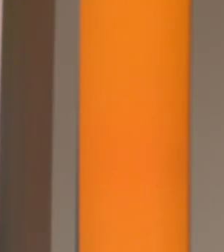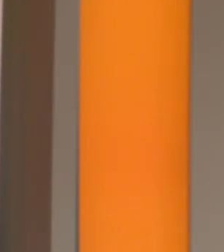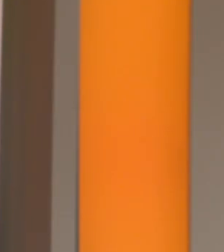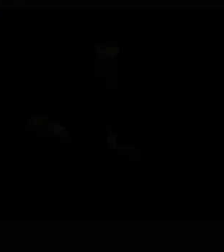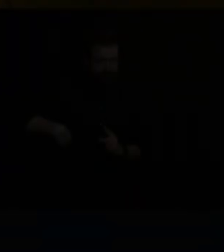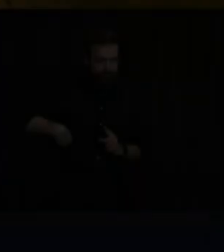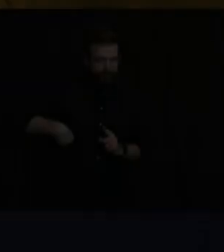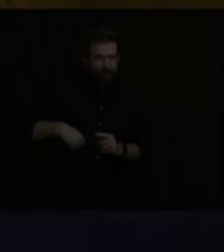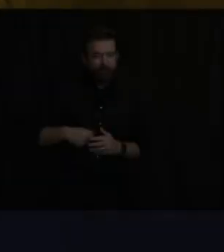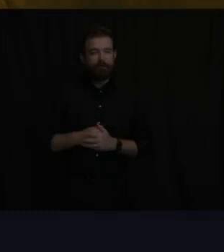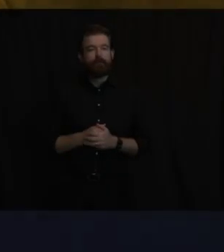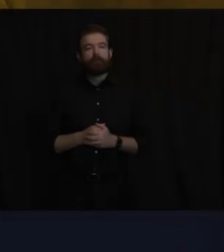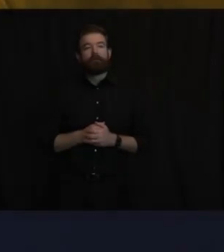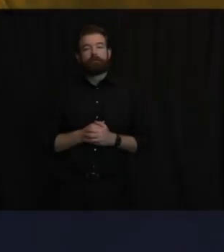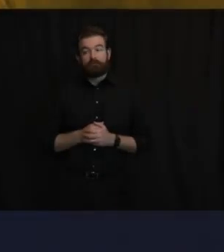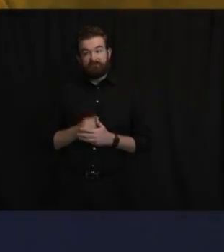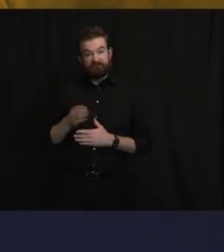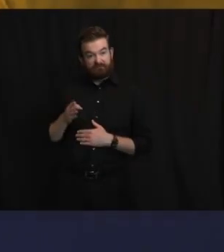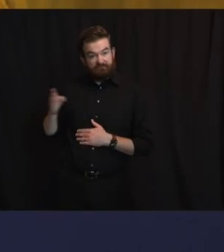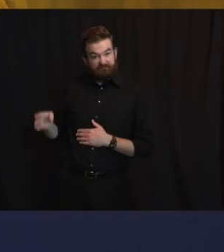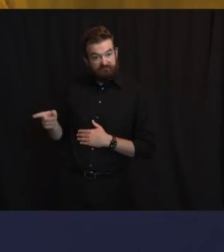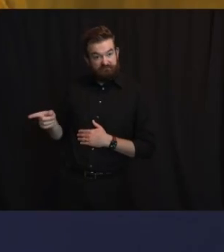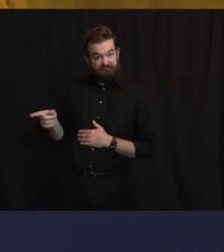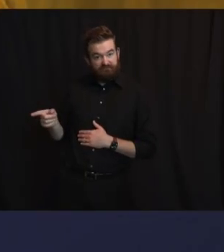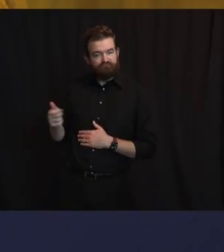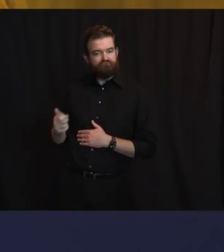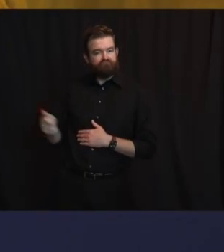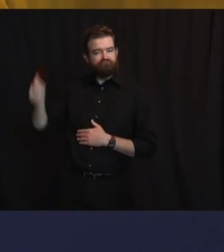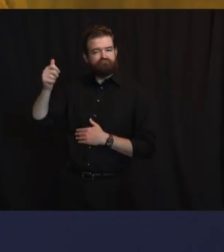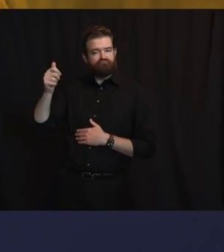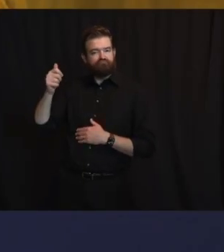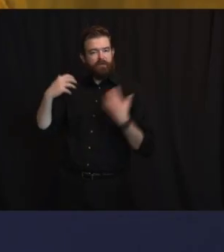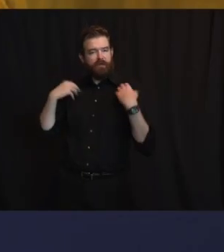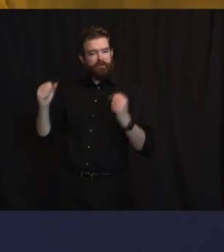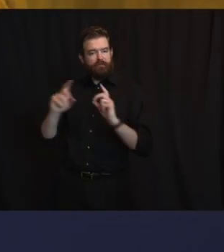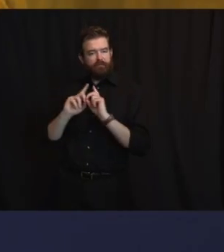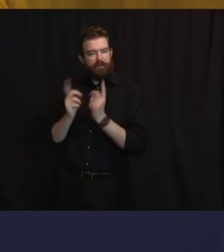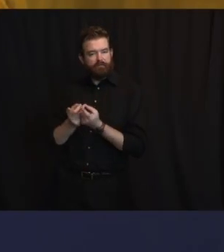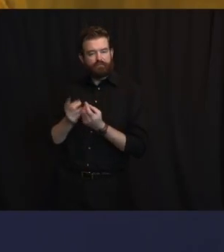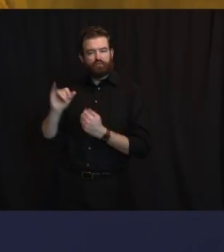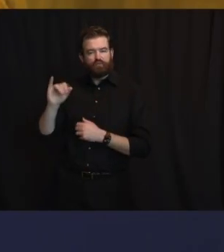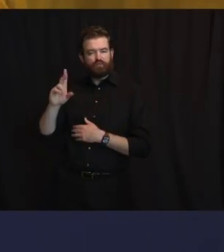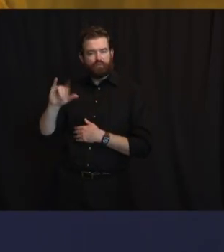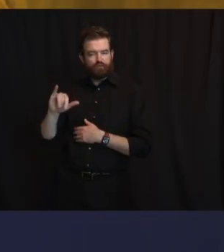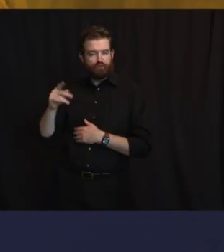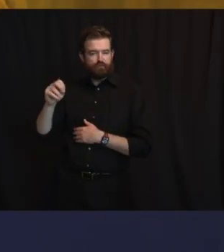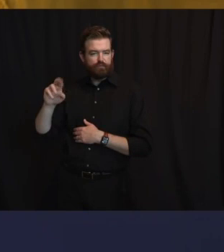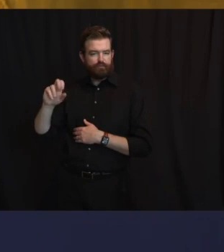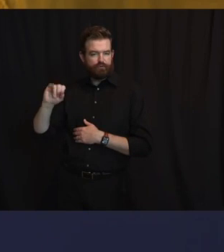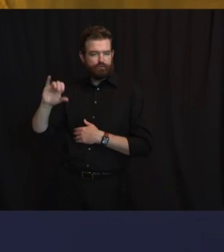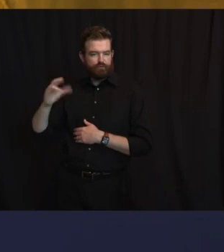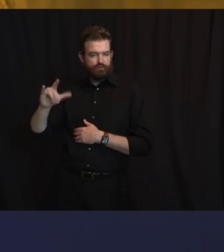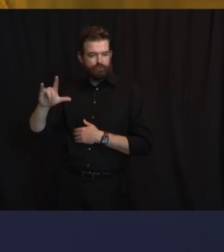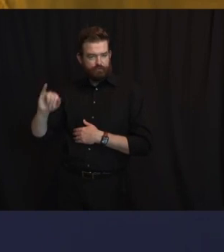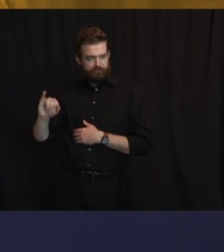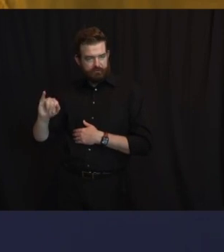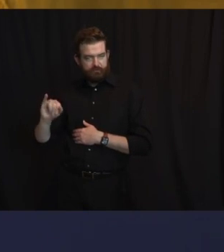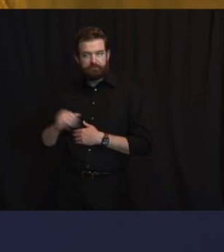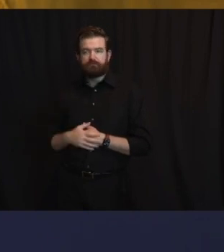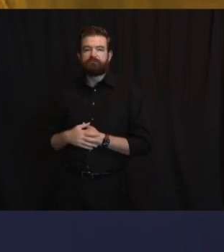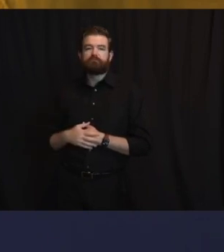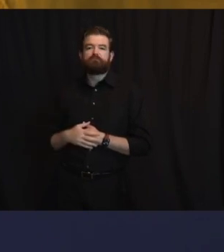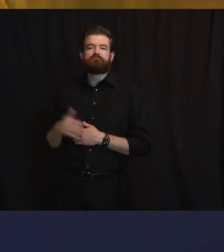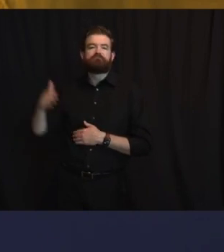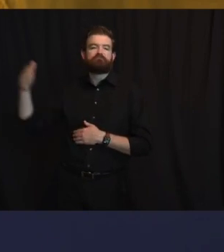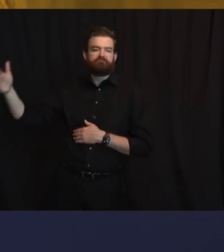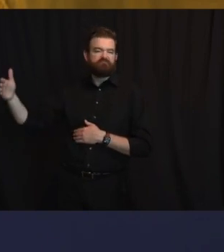to it now. Needs no introduction. The Commissioner of the Department of Health, Judy Persichilli. To her right, another very familiar face at this